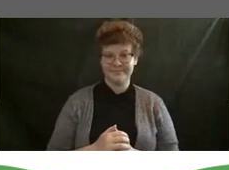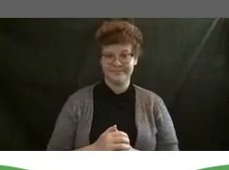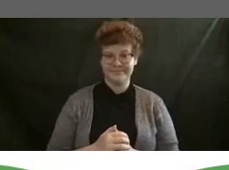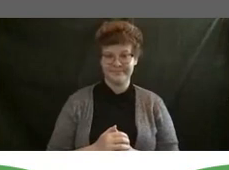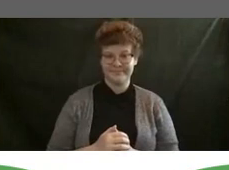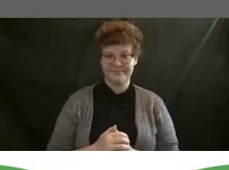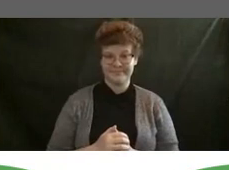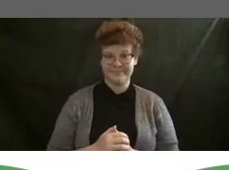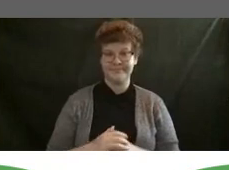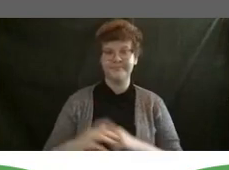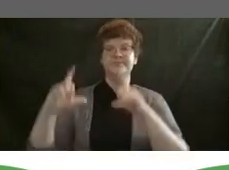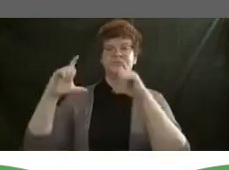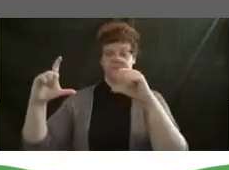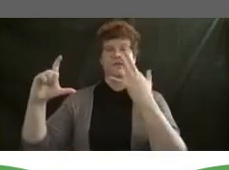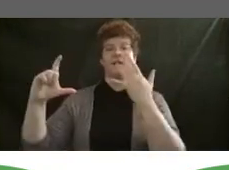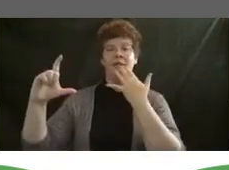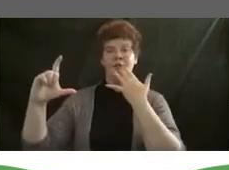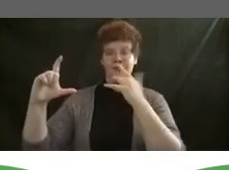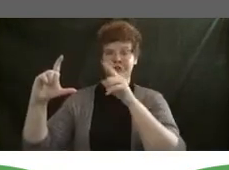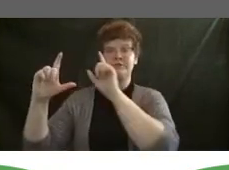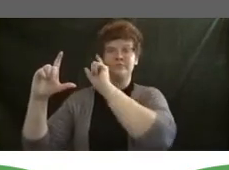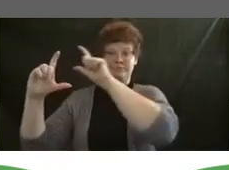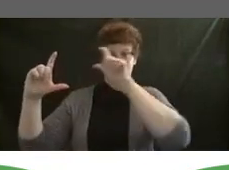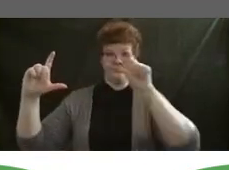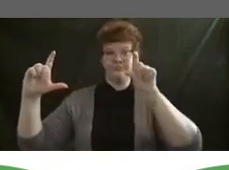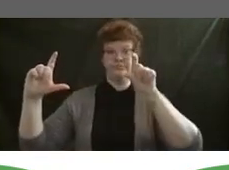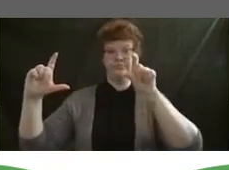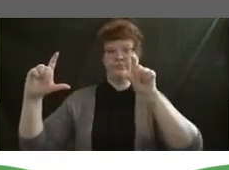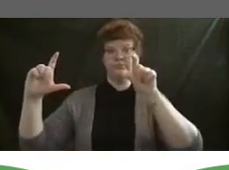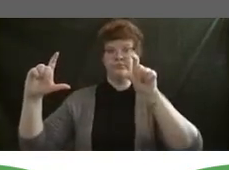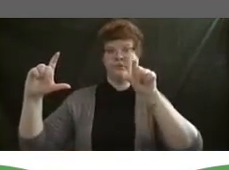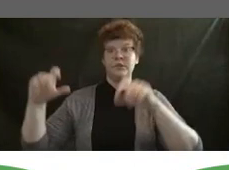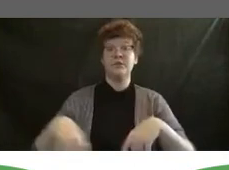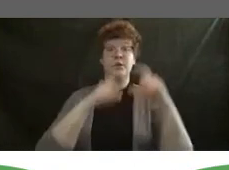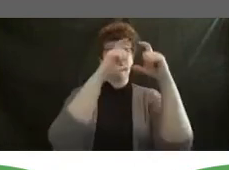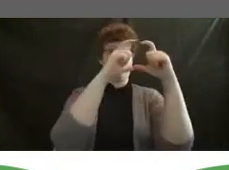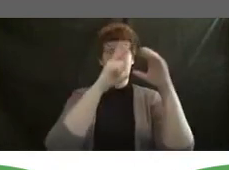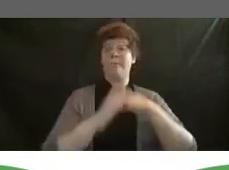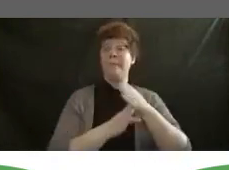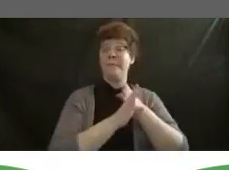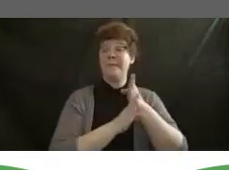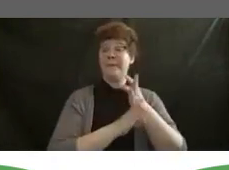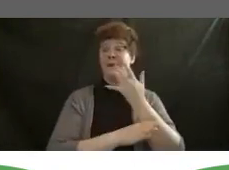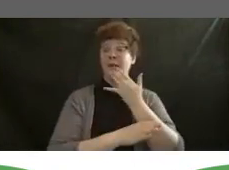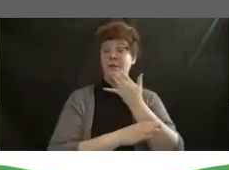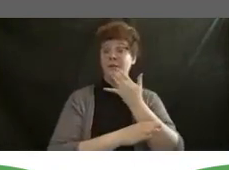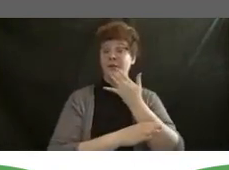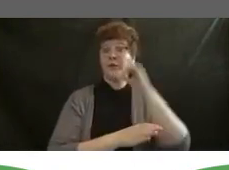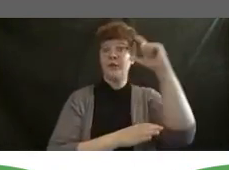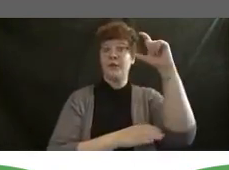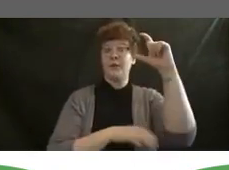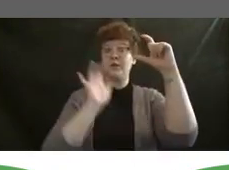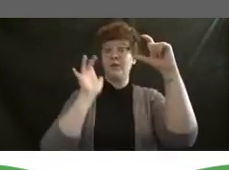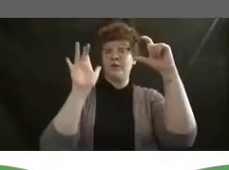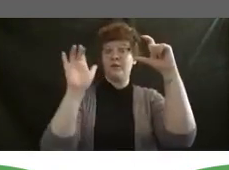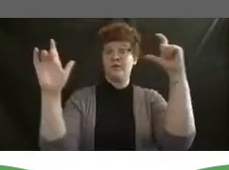this again. This time I'm going to select this color is my main color. Nope, I didn't want to do that.